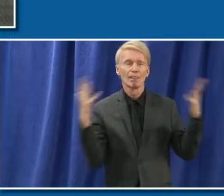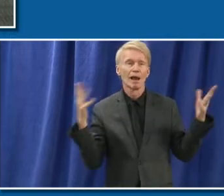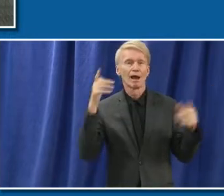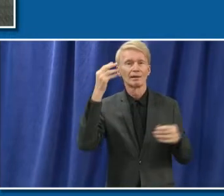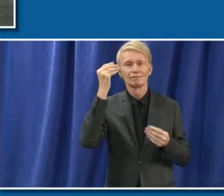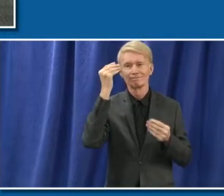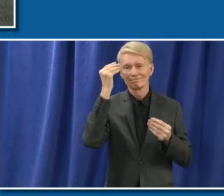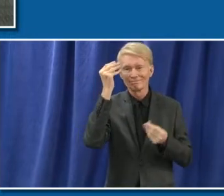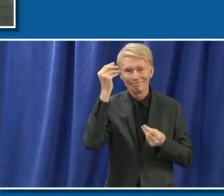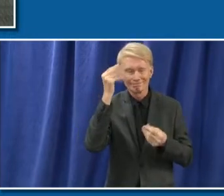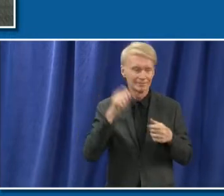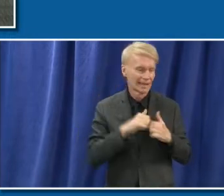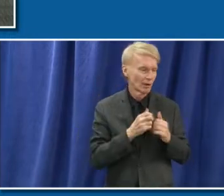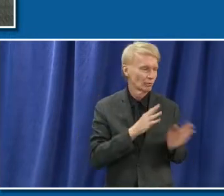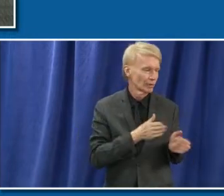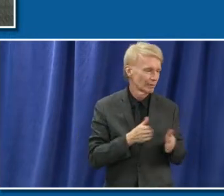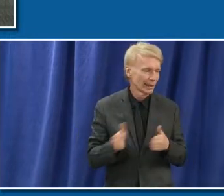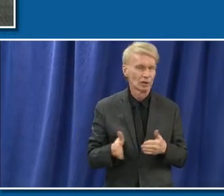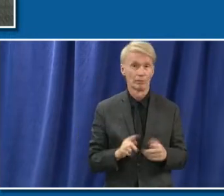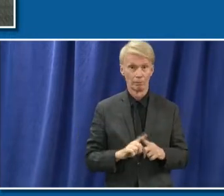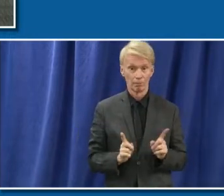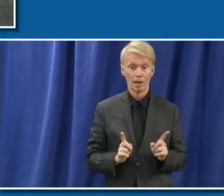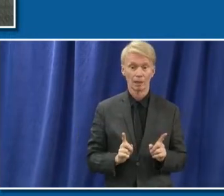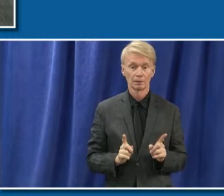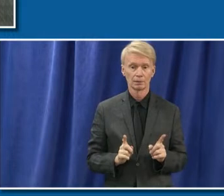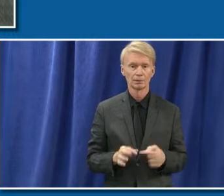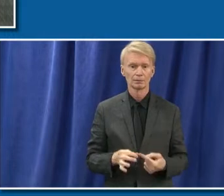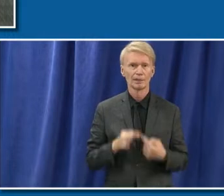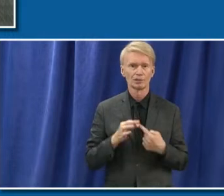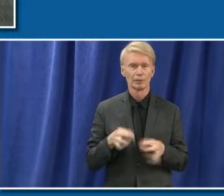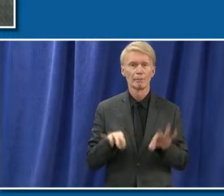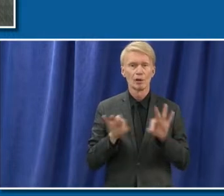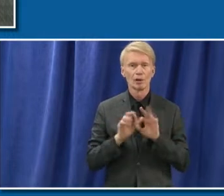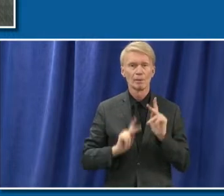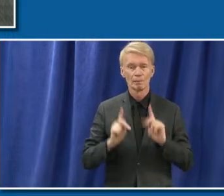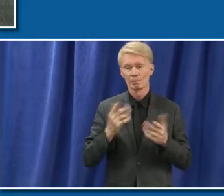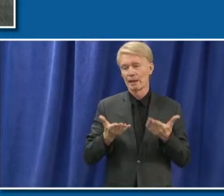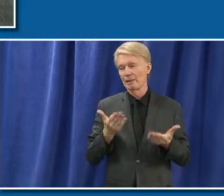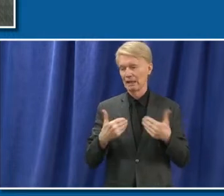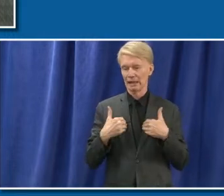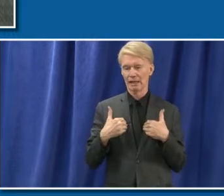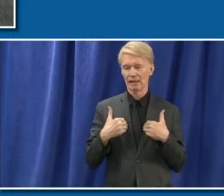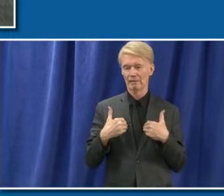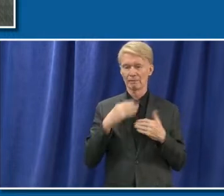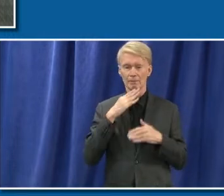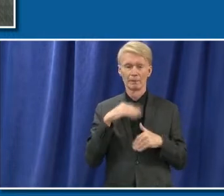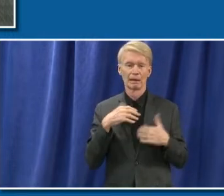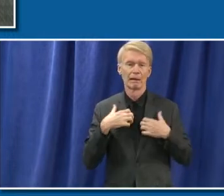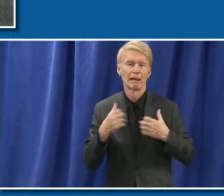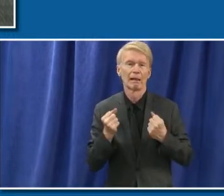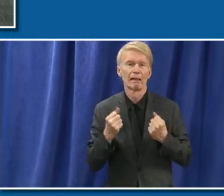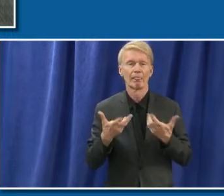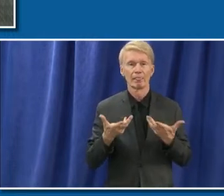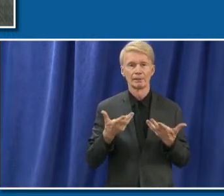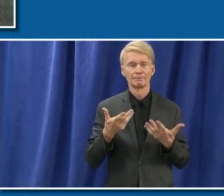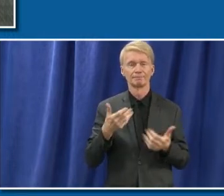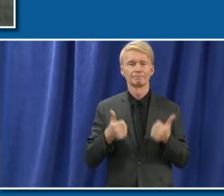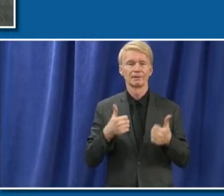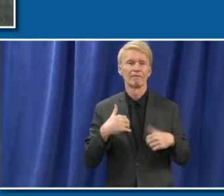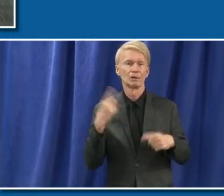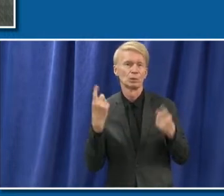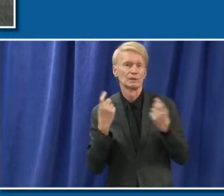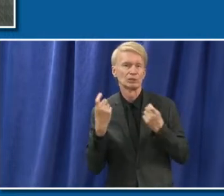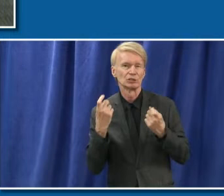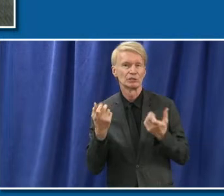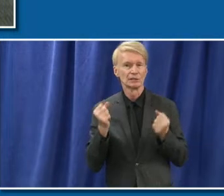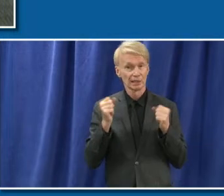as you've heard behind this. But we want people, especially people who may have underlying conditions or may be older, may have questions about the vaccine, to be